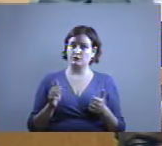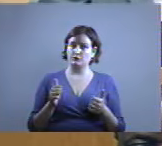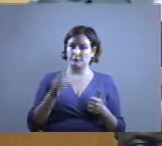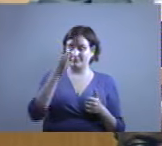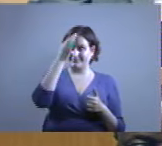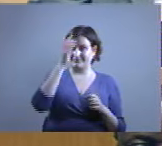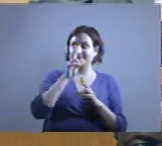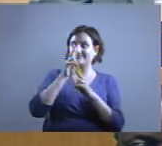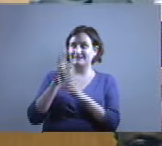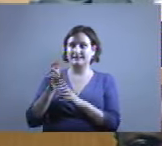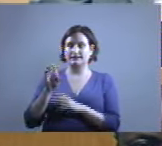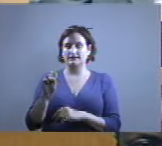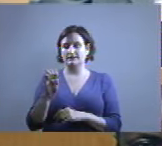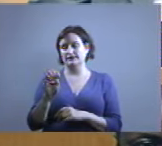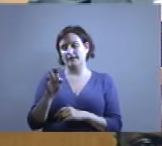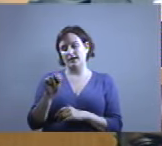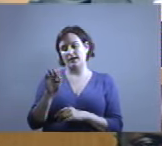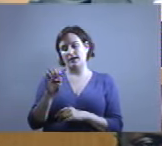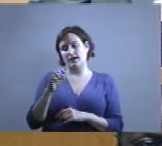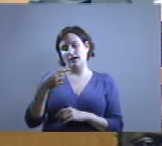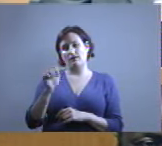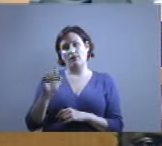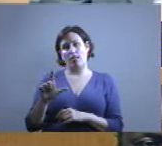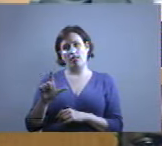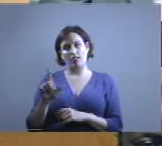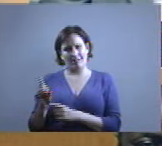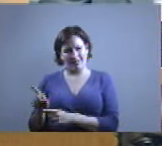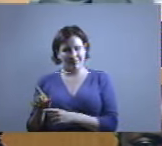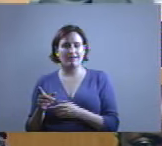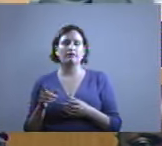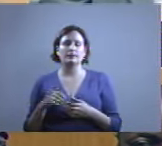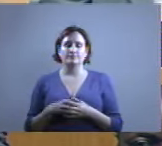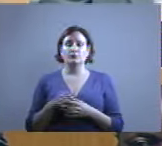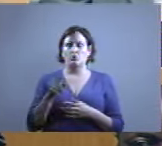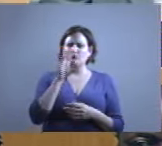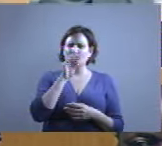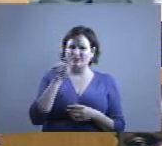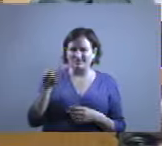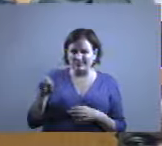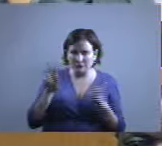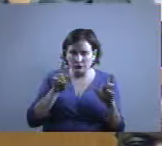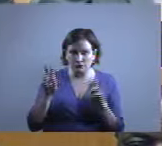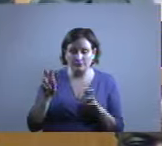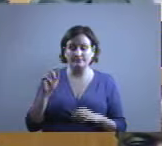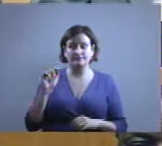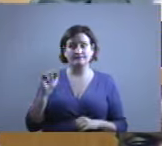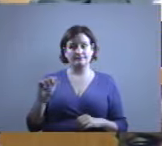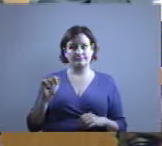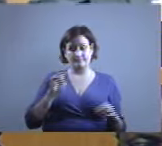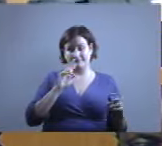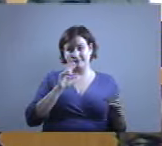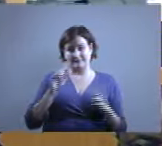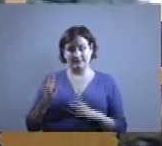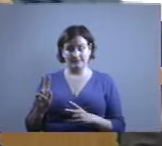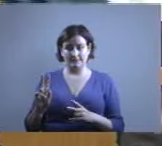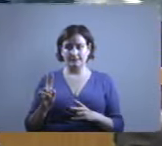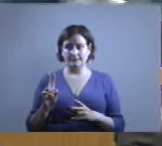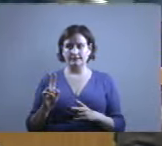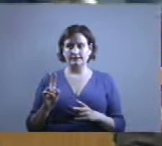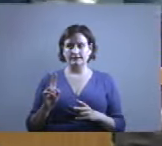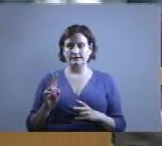Senegal, I would like to state that the visit did not only strengthen the relations